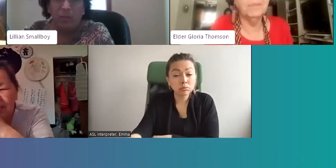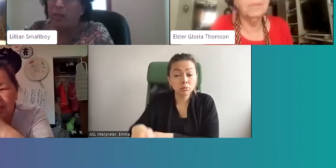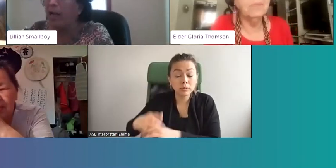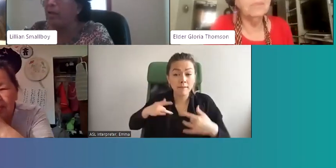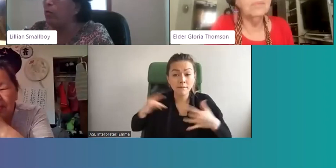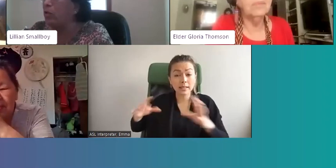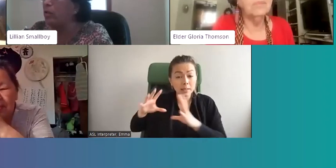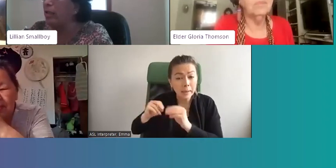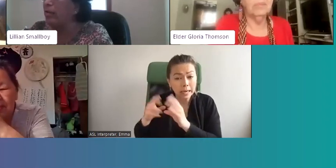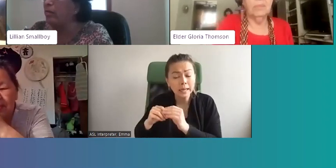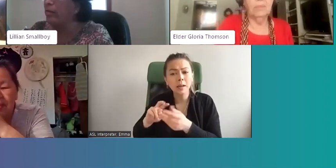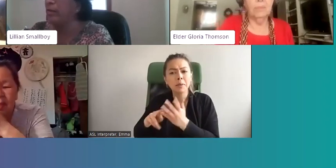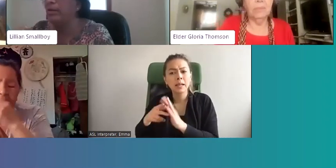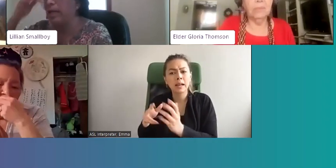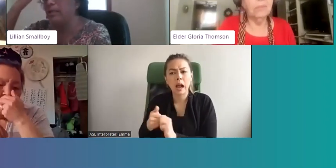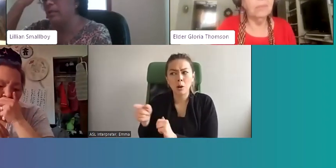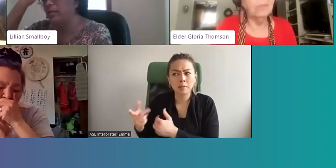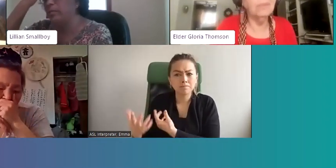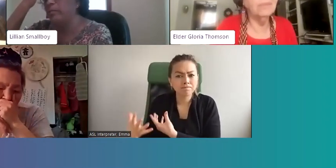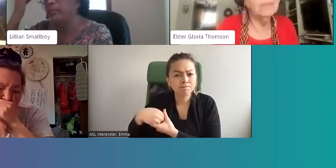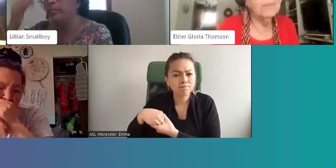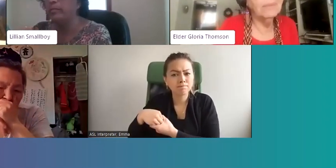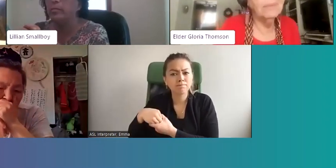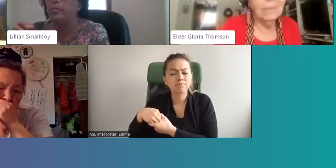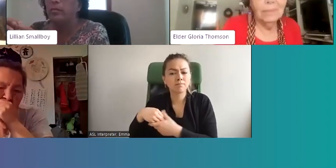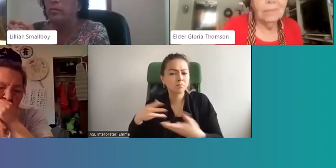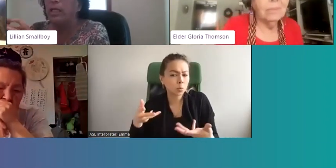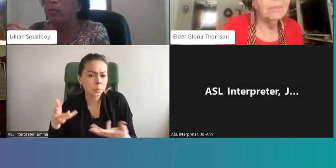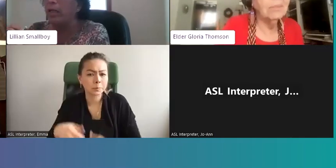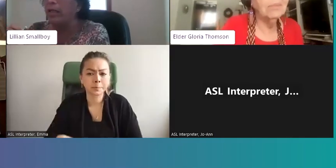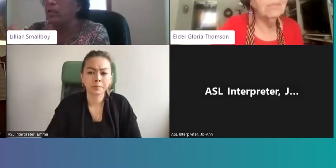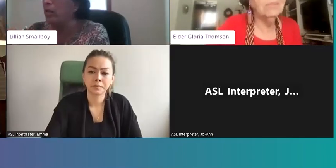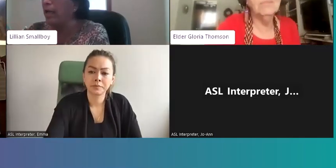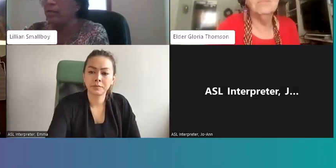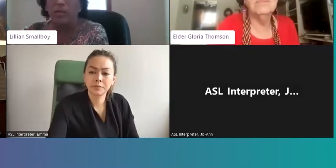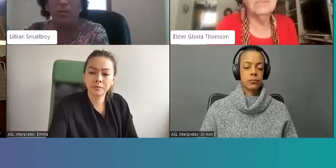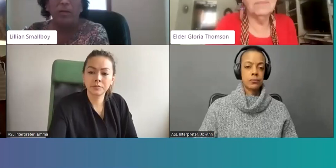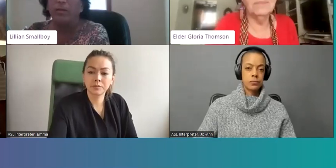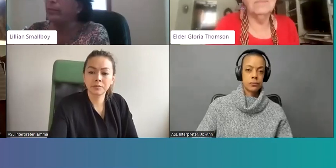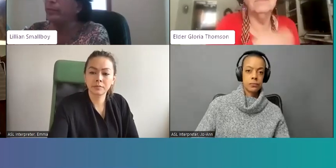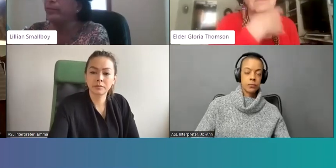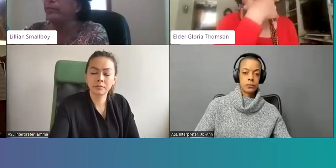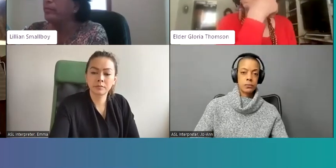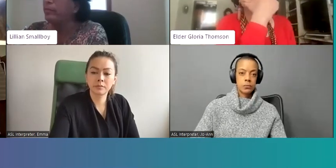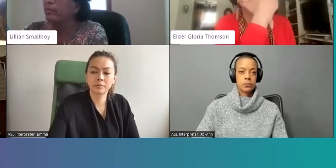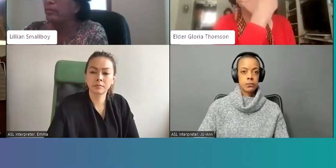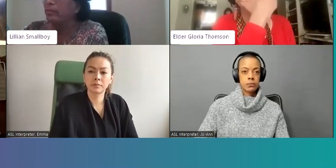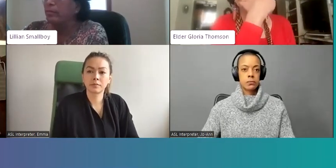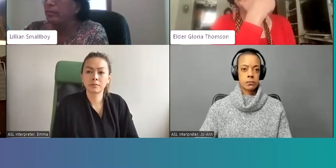seems to be the kind of question that they're asking. Would anybody like to answer that one?